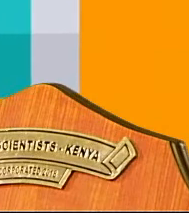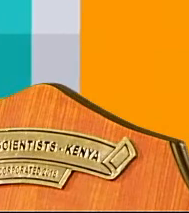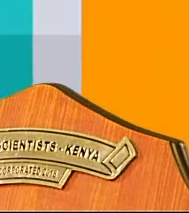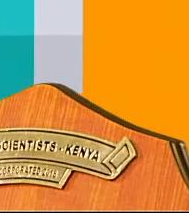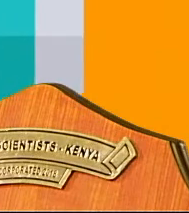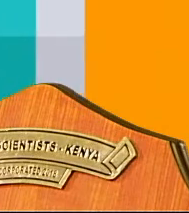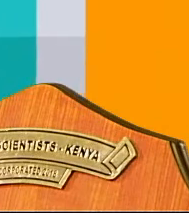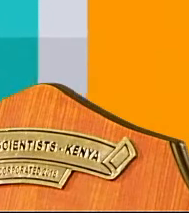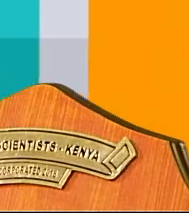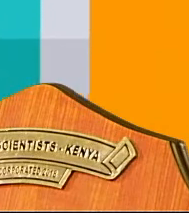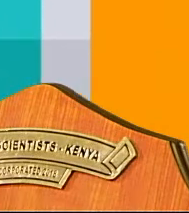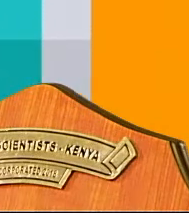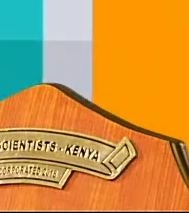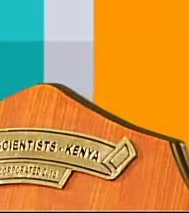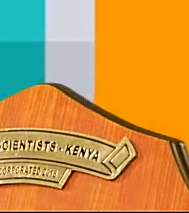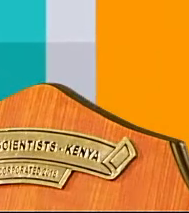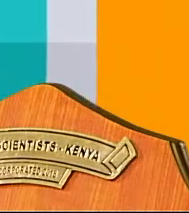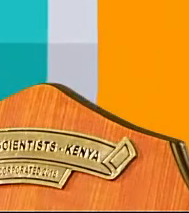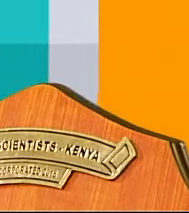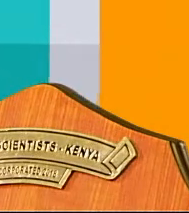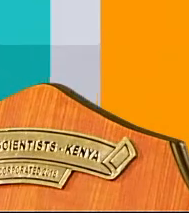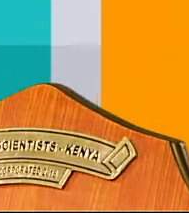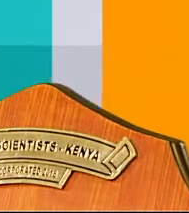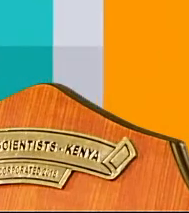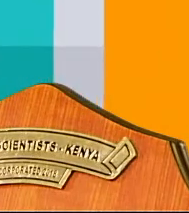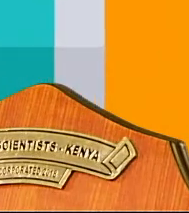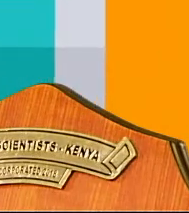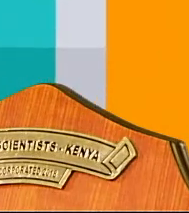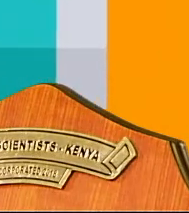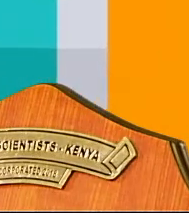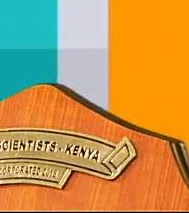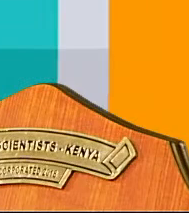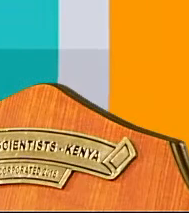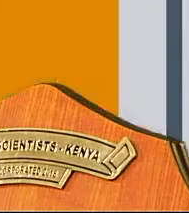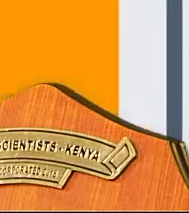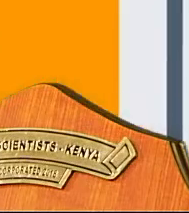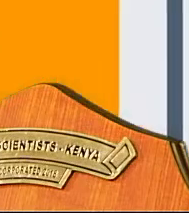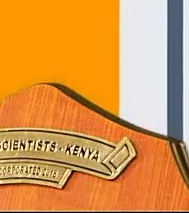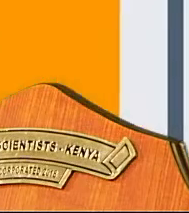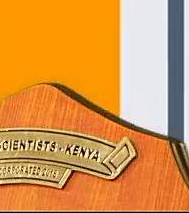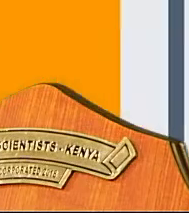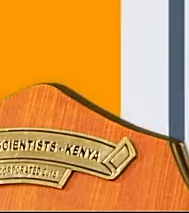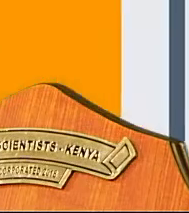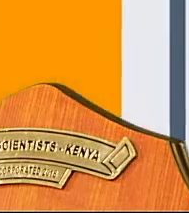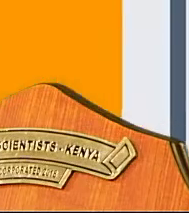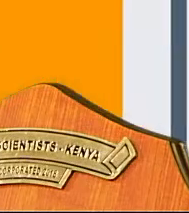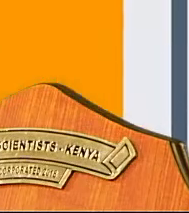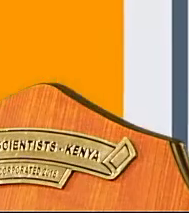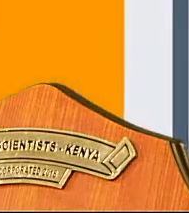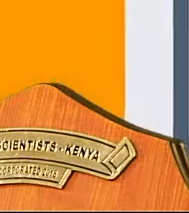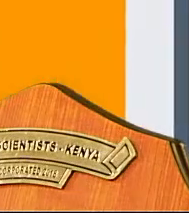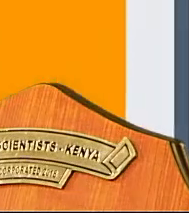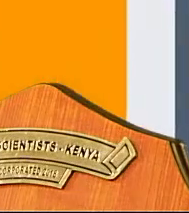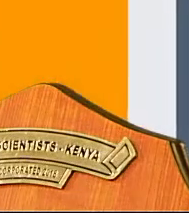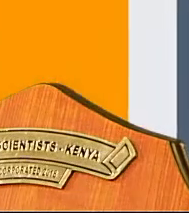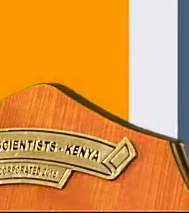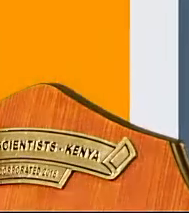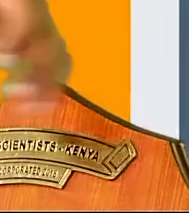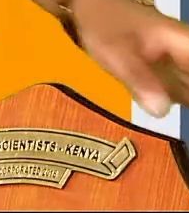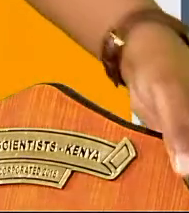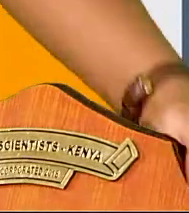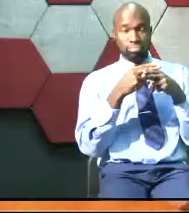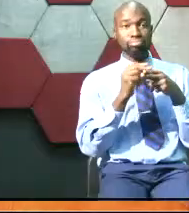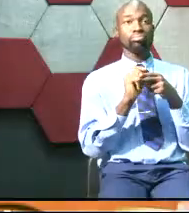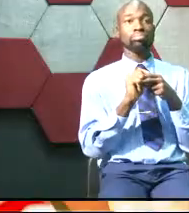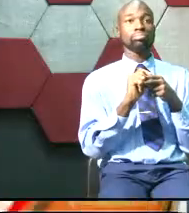in Kajiado County. We are almost up with the speeches part of things, and we'll be moving on to